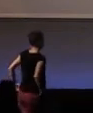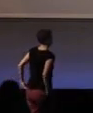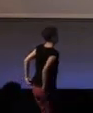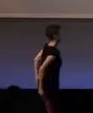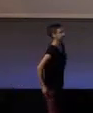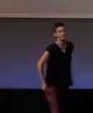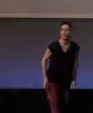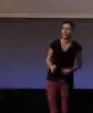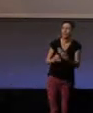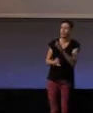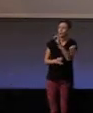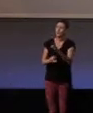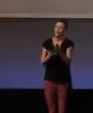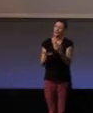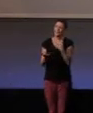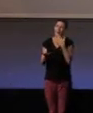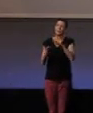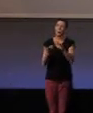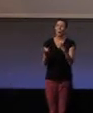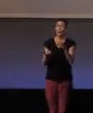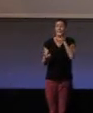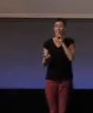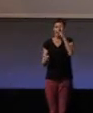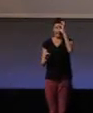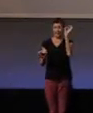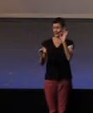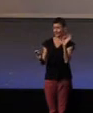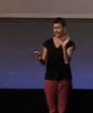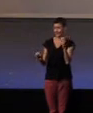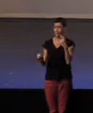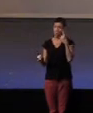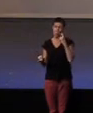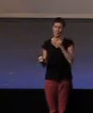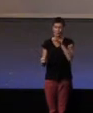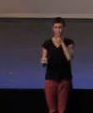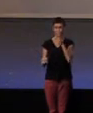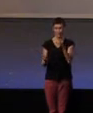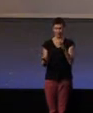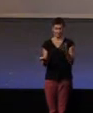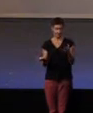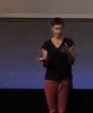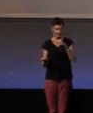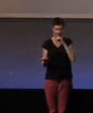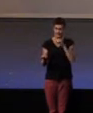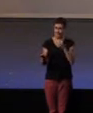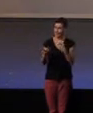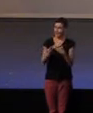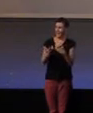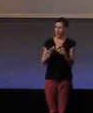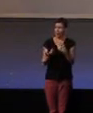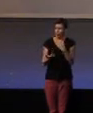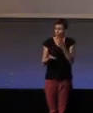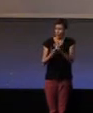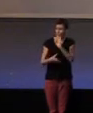enigszins en warm white wat de hell innocence play a role in this harry harry part three way the